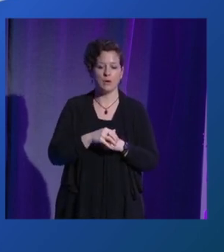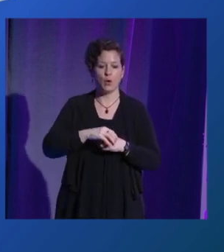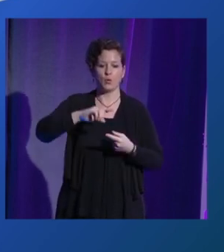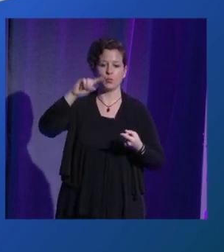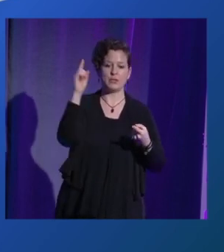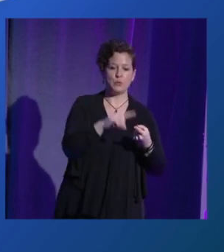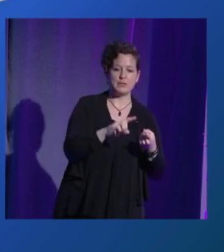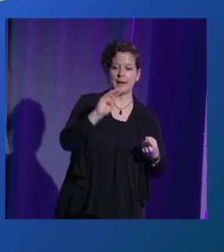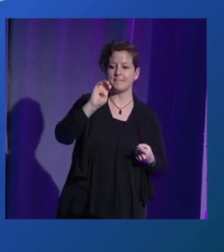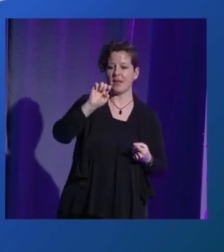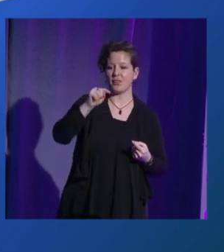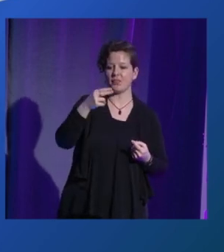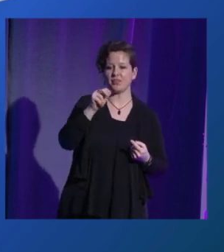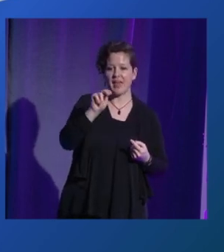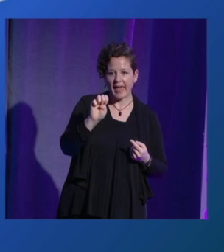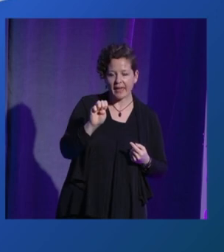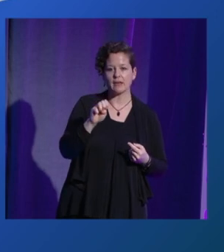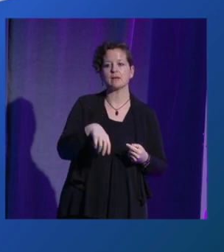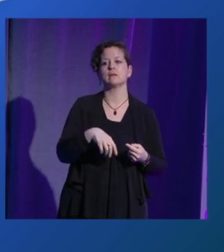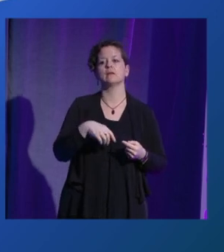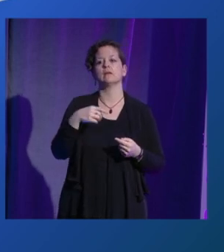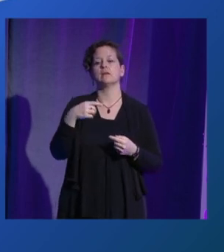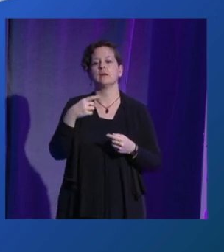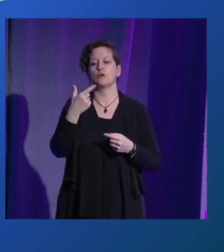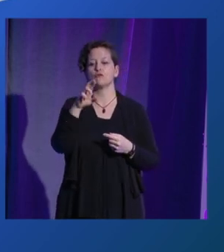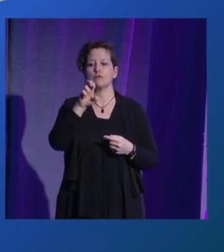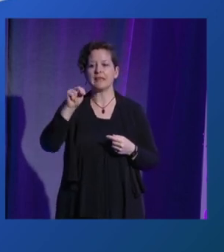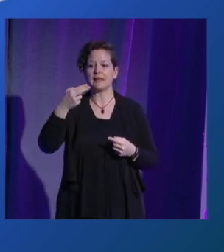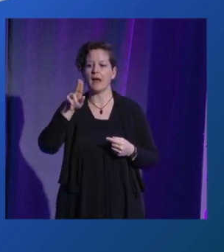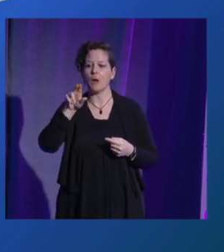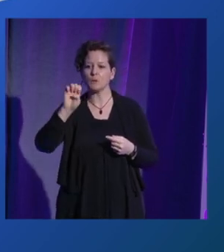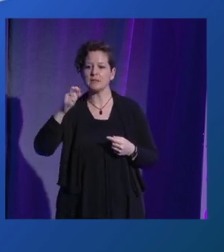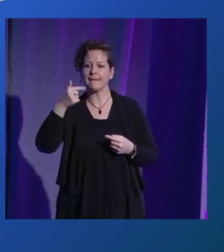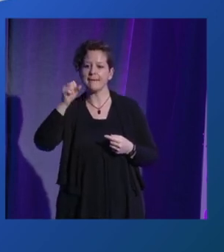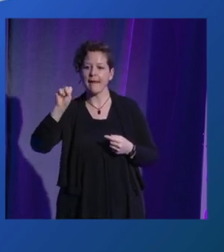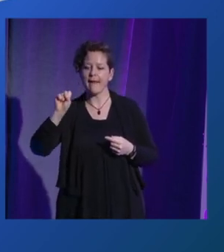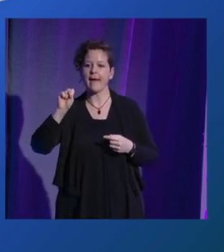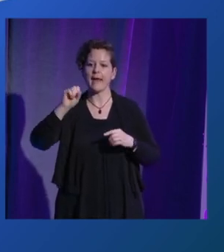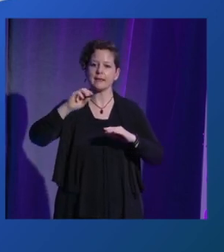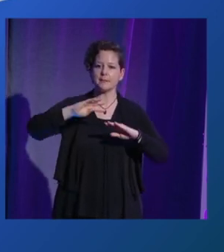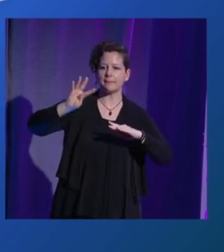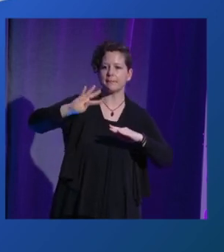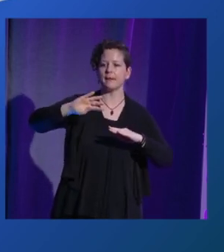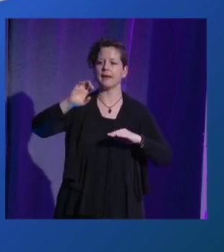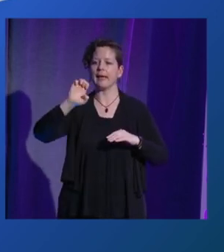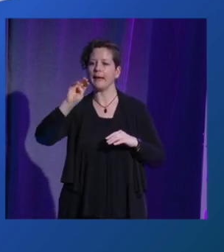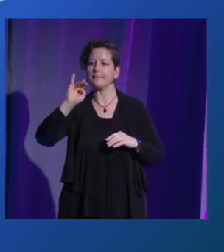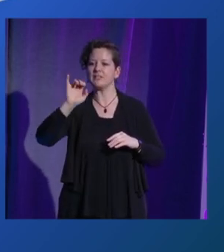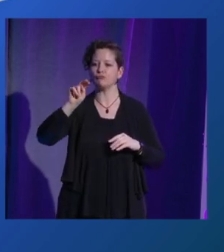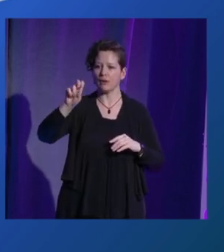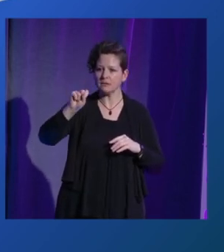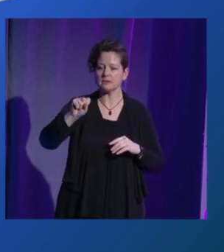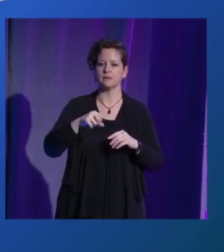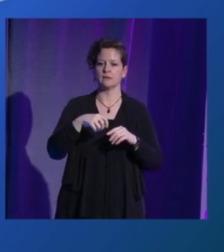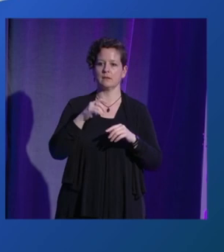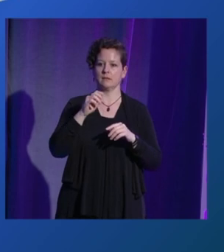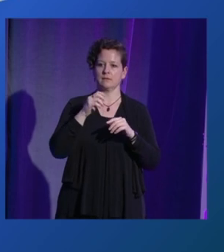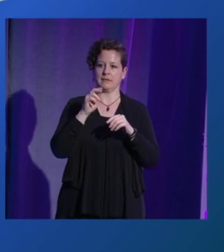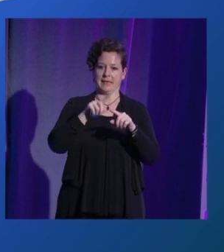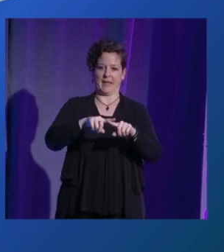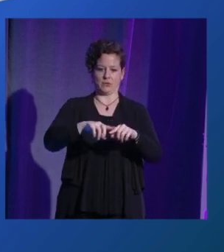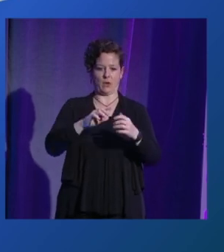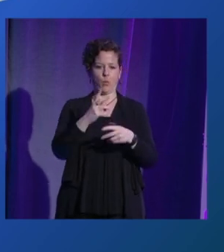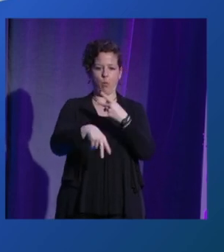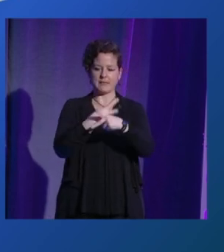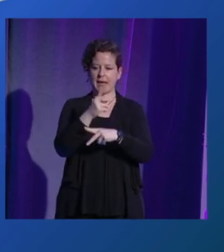methane greenhouse gas emissions uh and that's actually a major contributor of climate change right so um and and we are